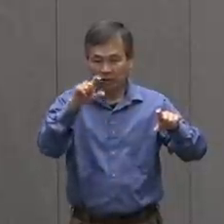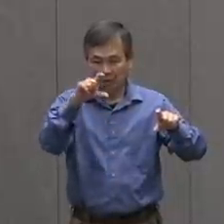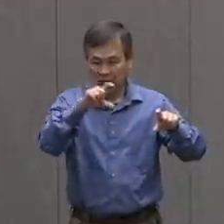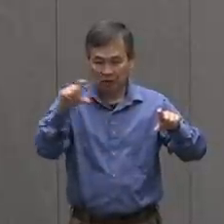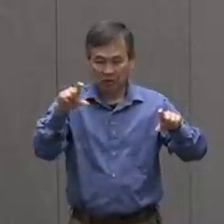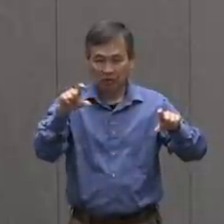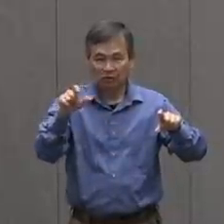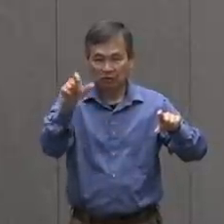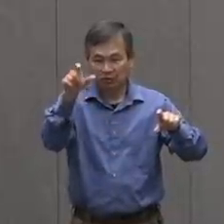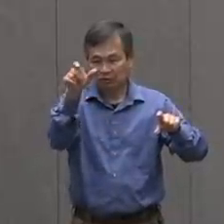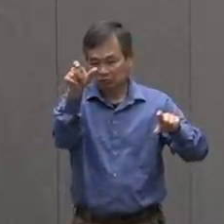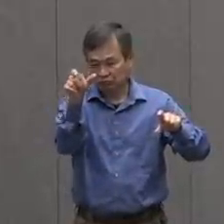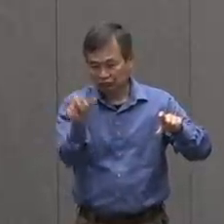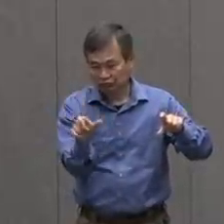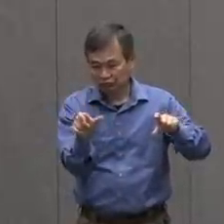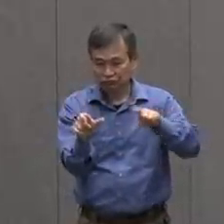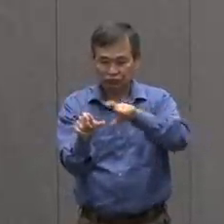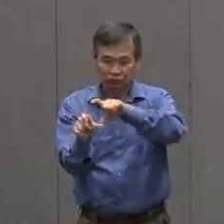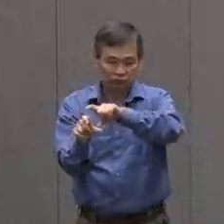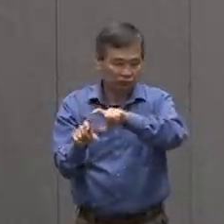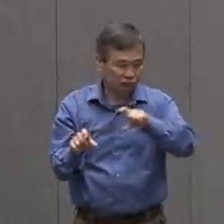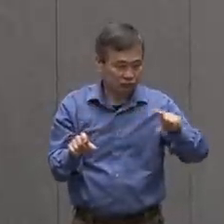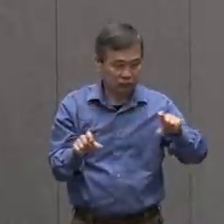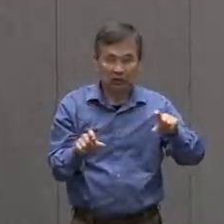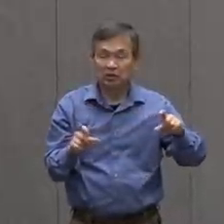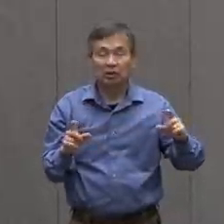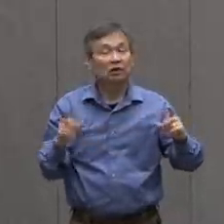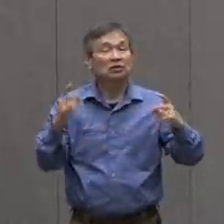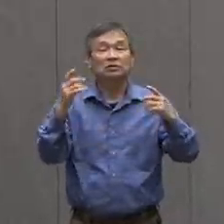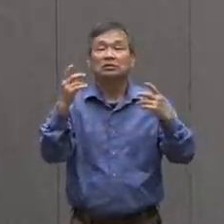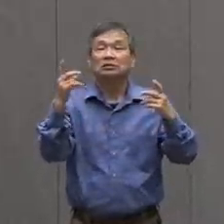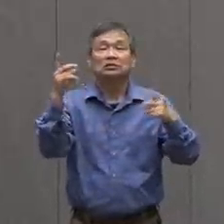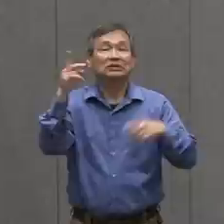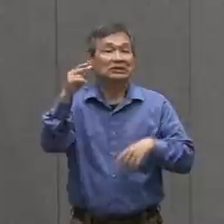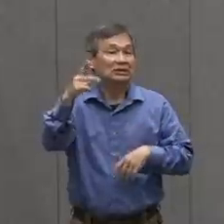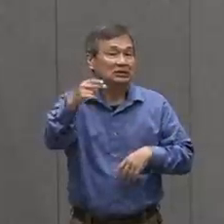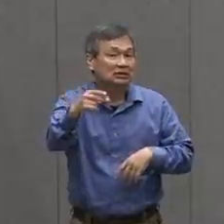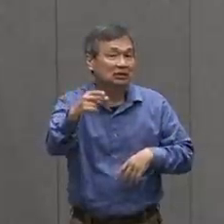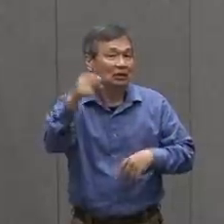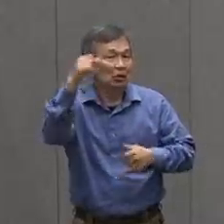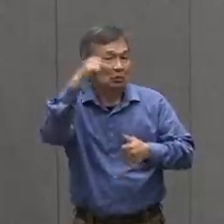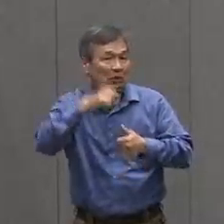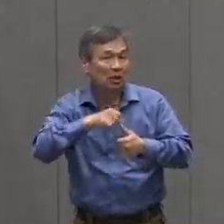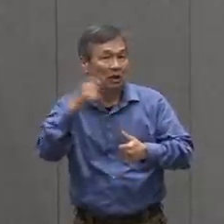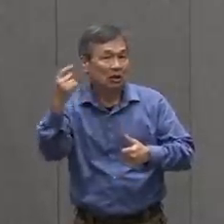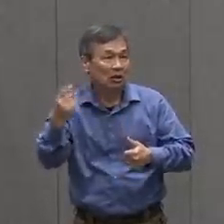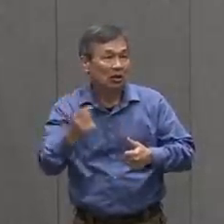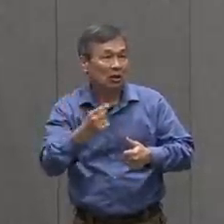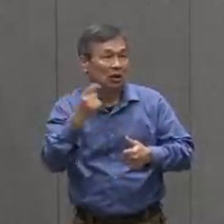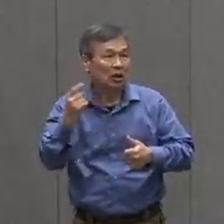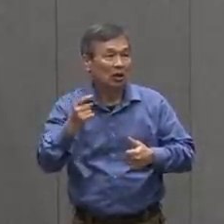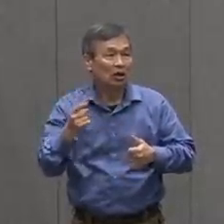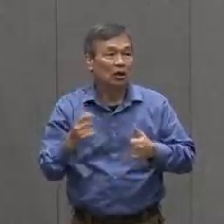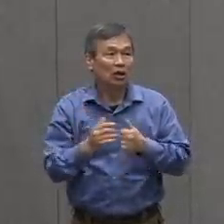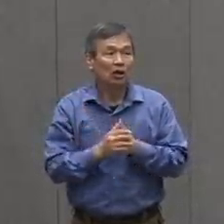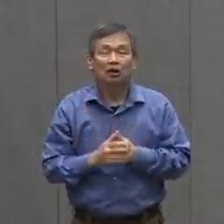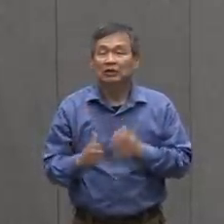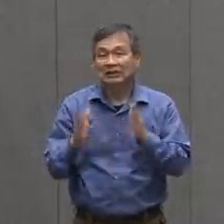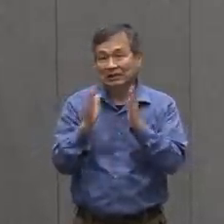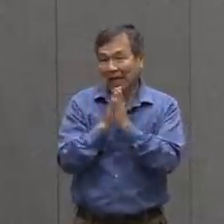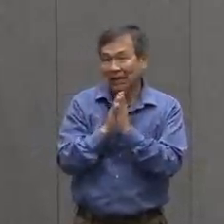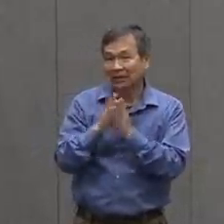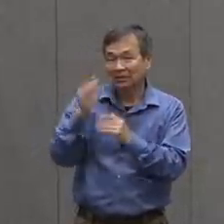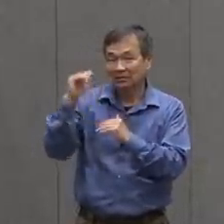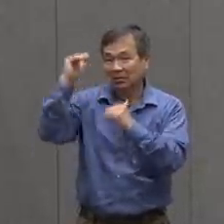All right, friends. And then you would use scissors. And remember, over here we always say make sure you have permission from an adult,